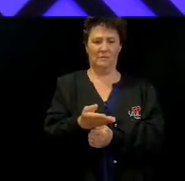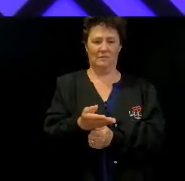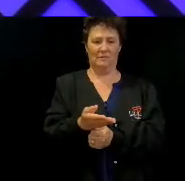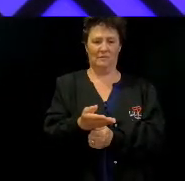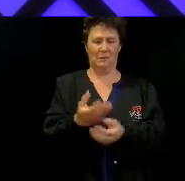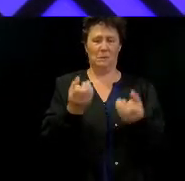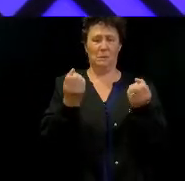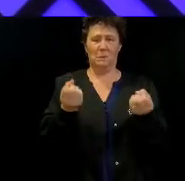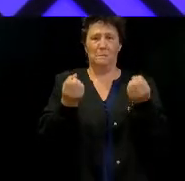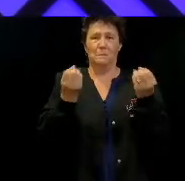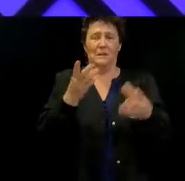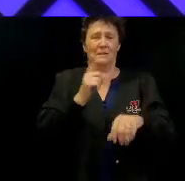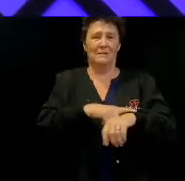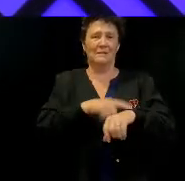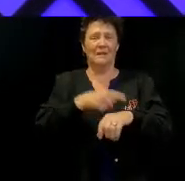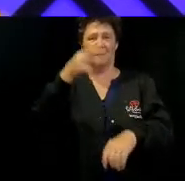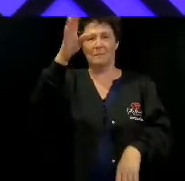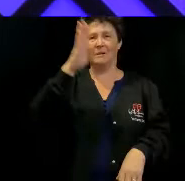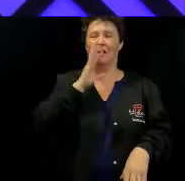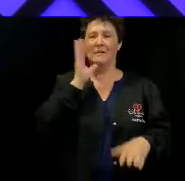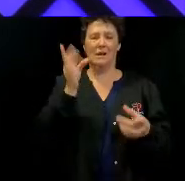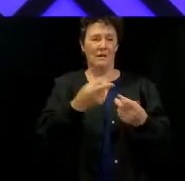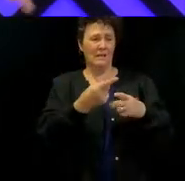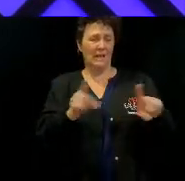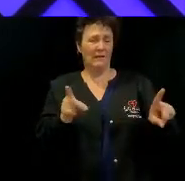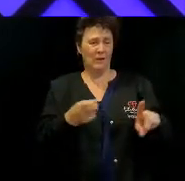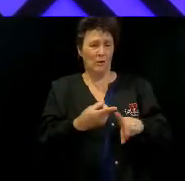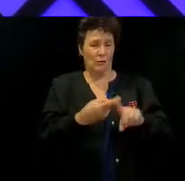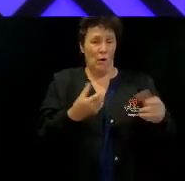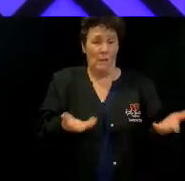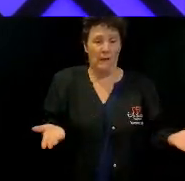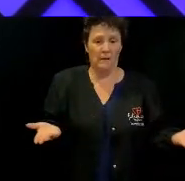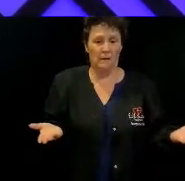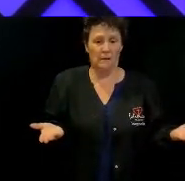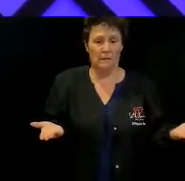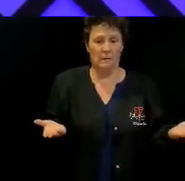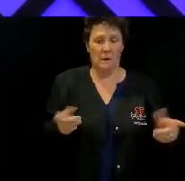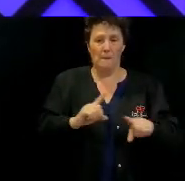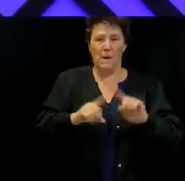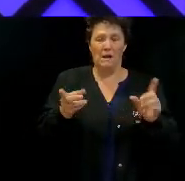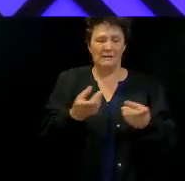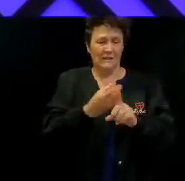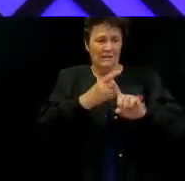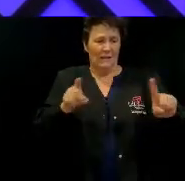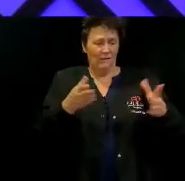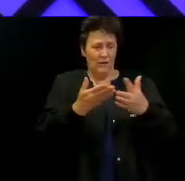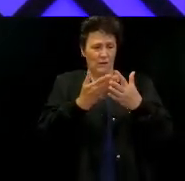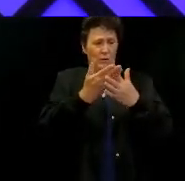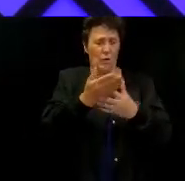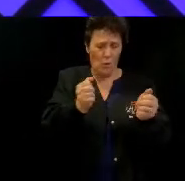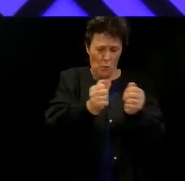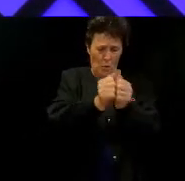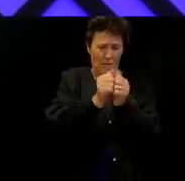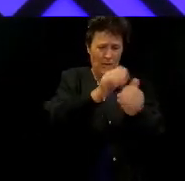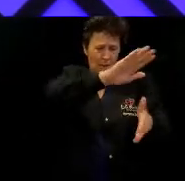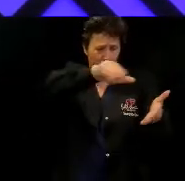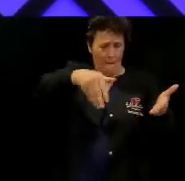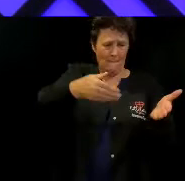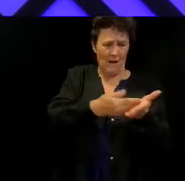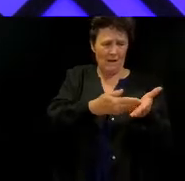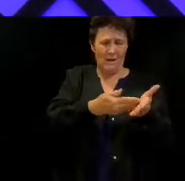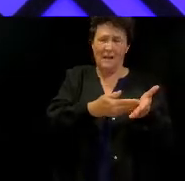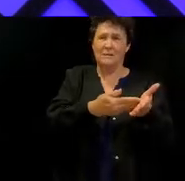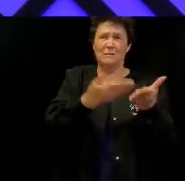Many times God does not deliver us out of stuff. He delivers us through it. He delivers us with it. In the middle of it, he's